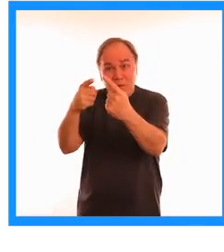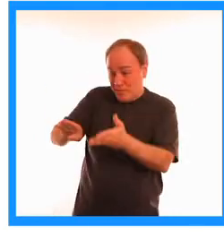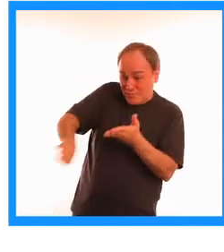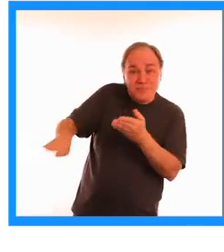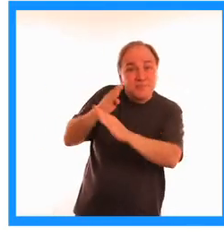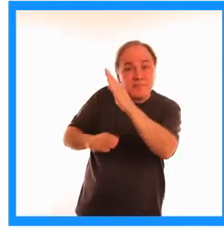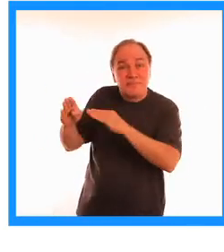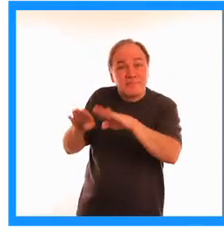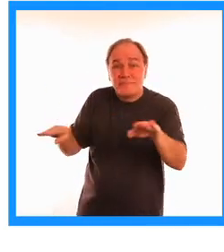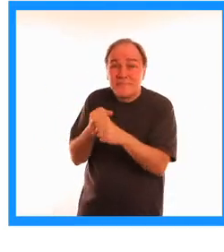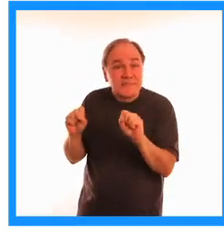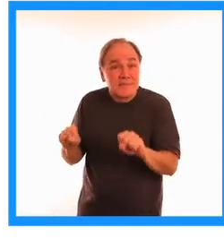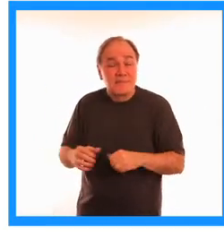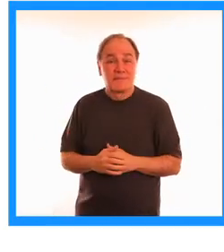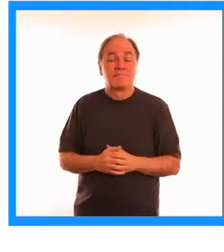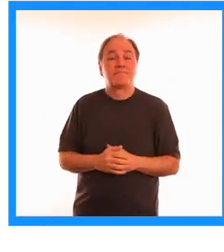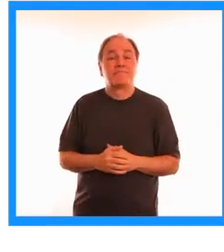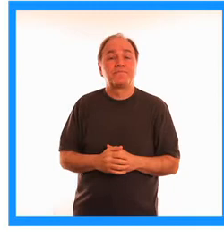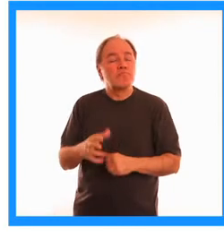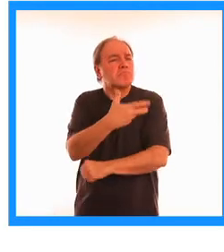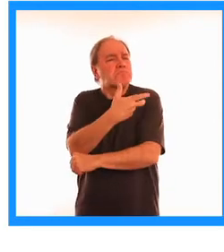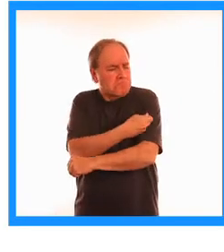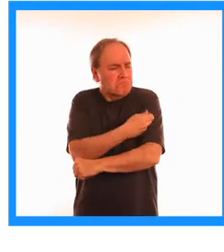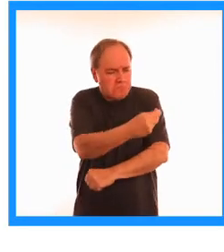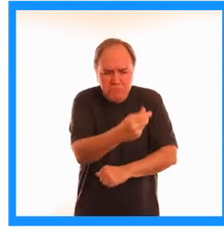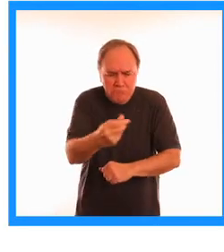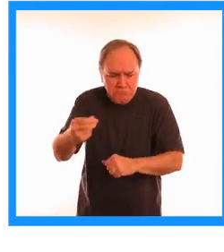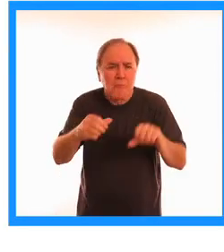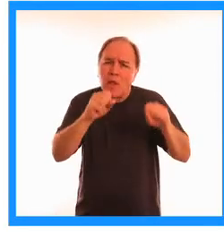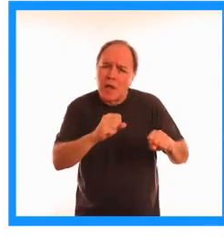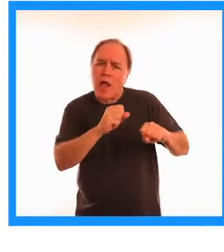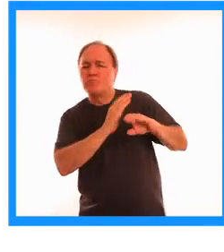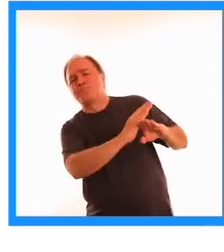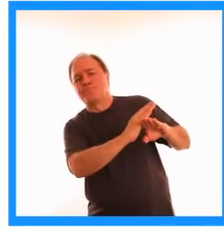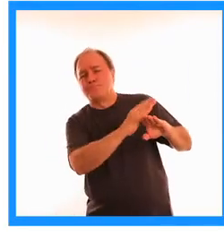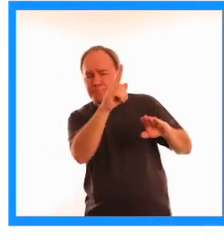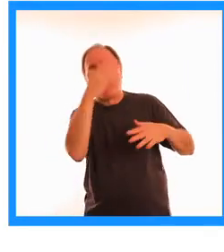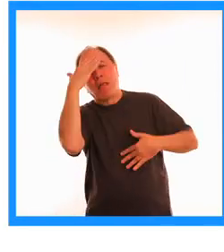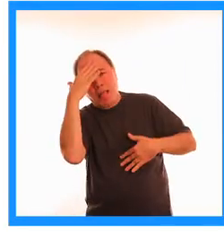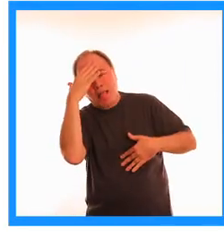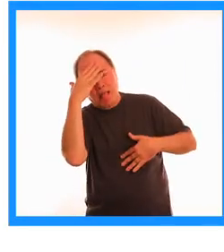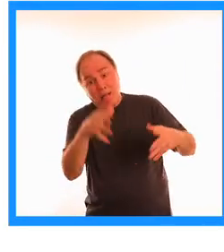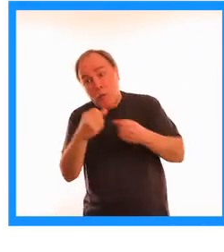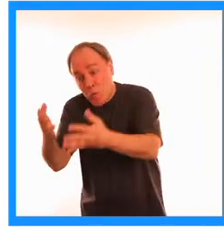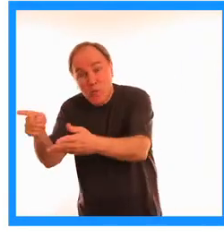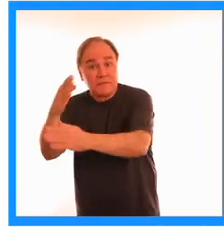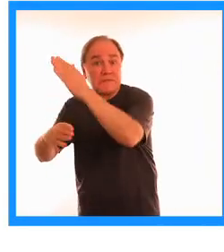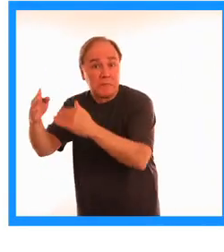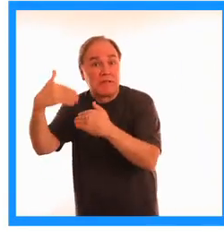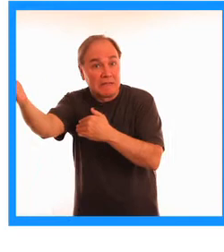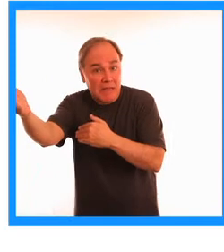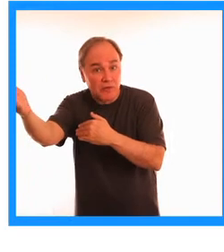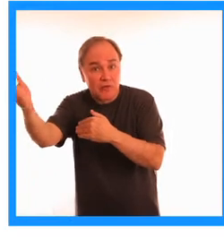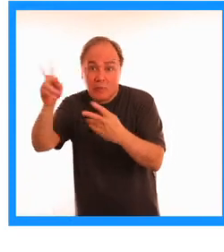certain vitamins and minerals can leave infants and children vulnerable. Between 250,000 and 500,000 children are at